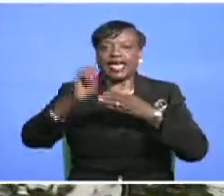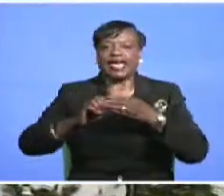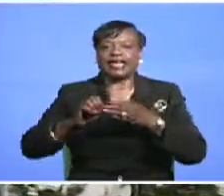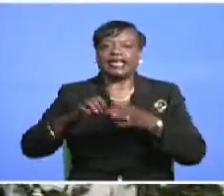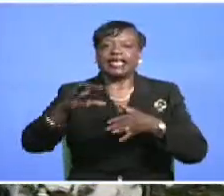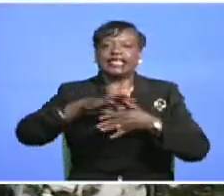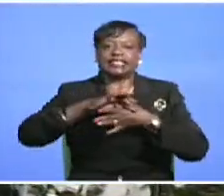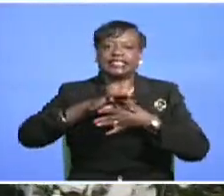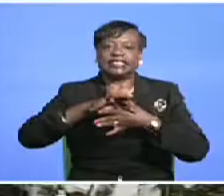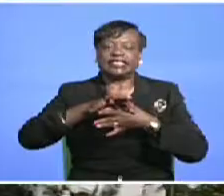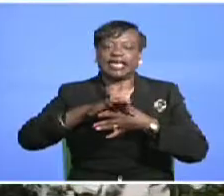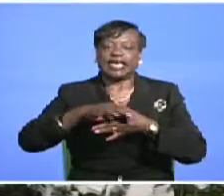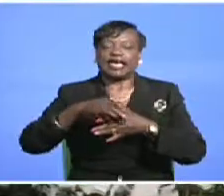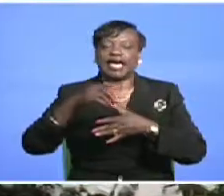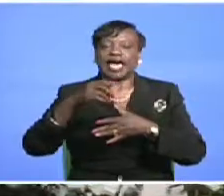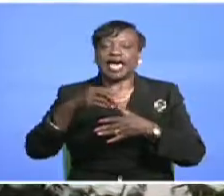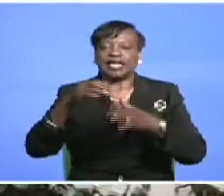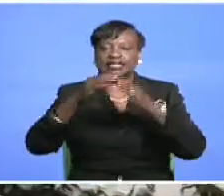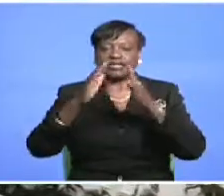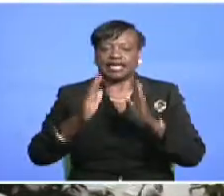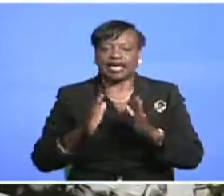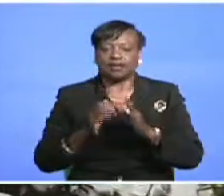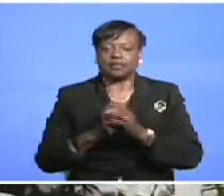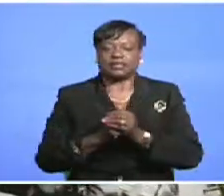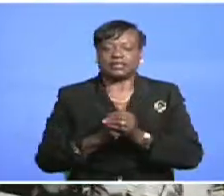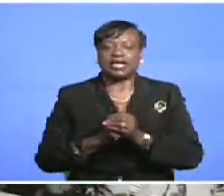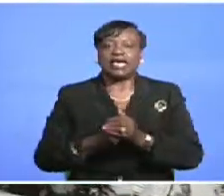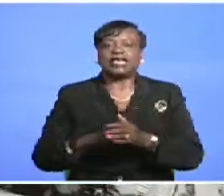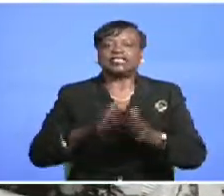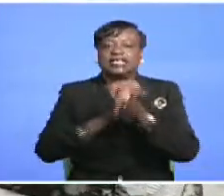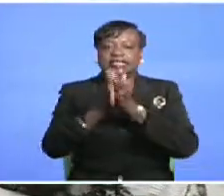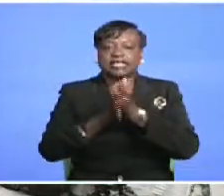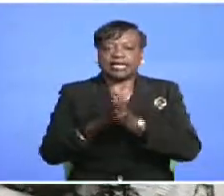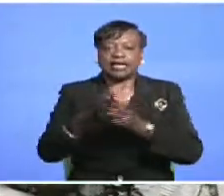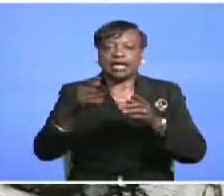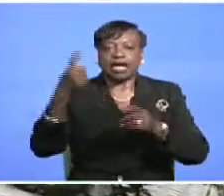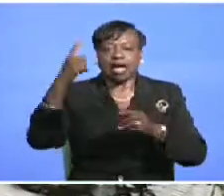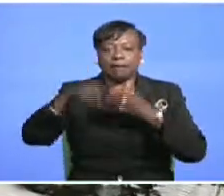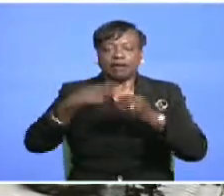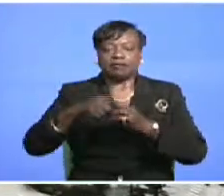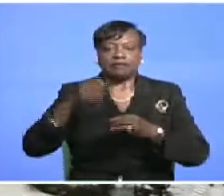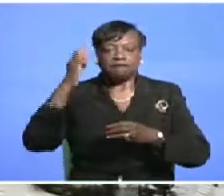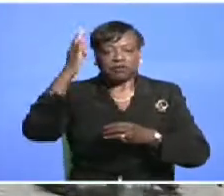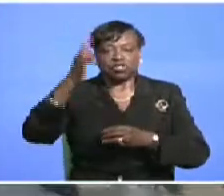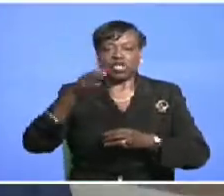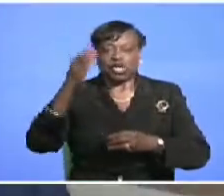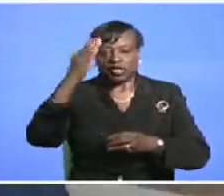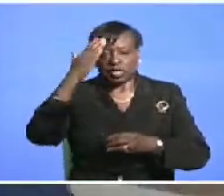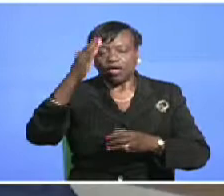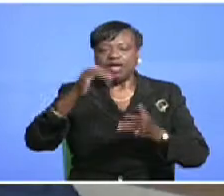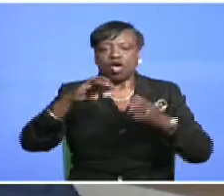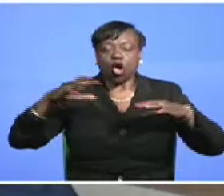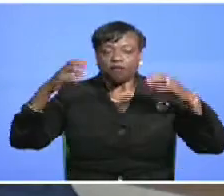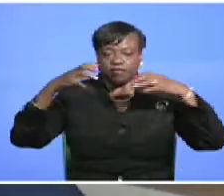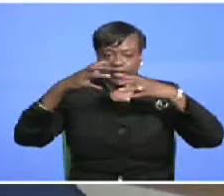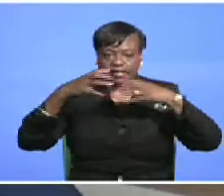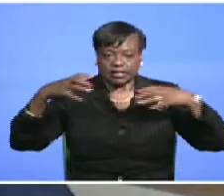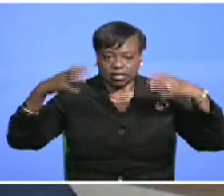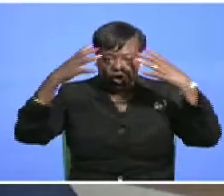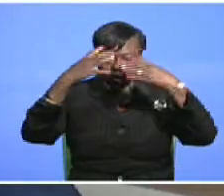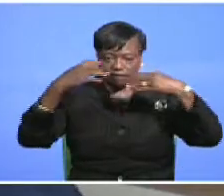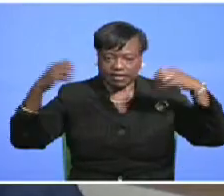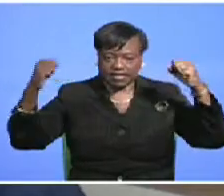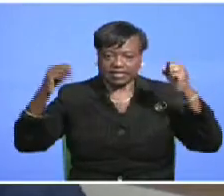first rooftop bar. He's excited about the future and is confident that the resort will do well. But I think what's unique about